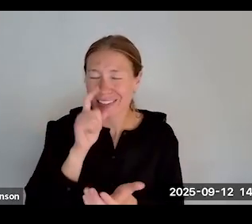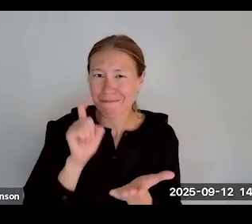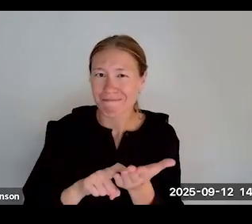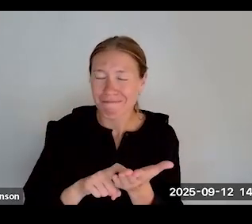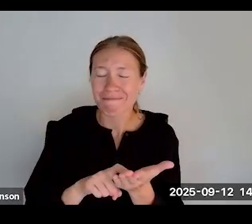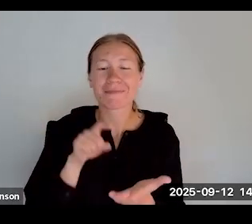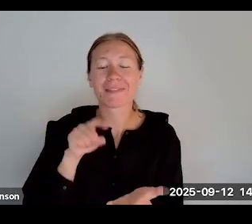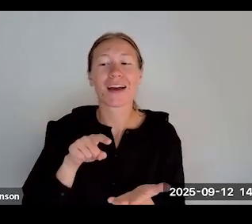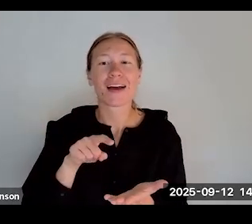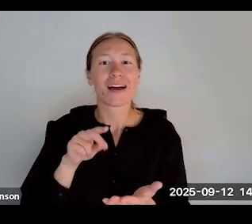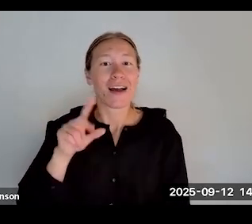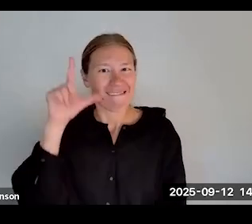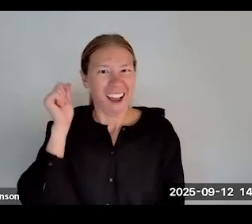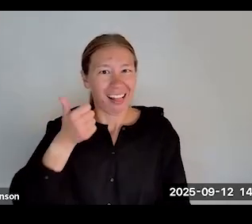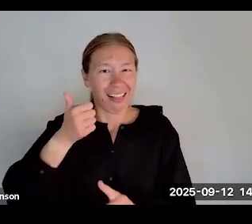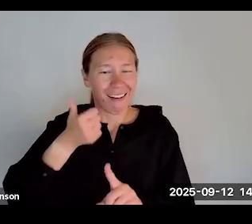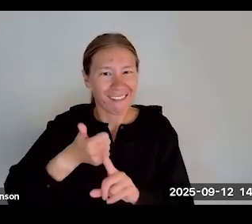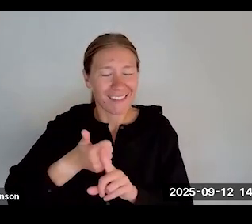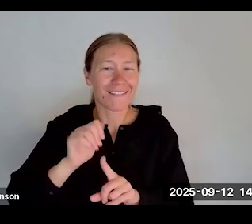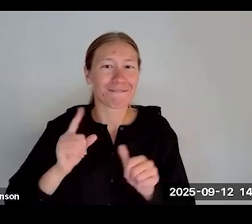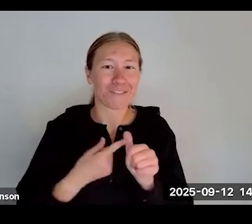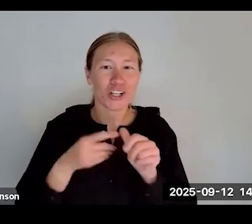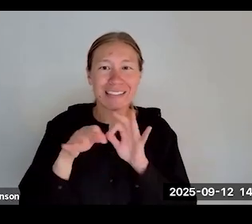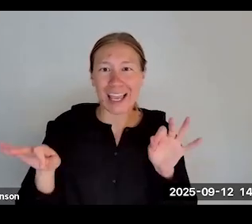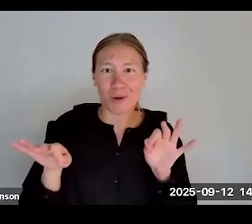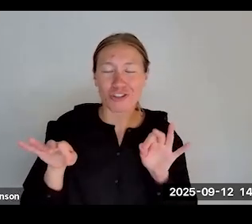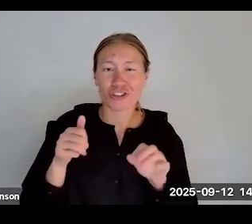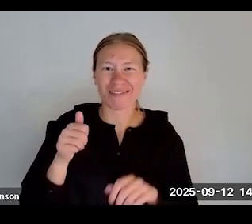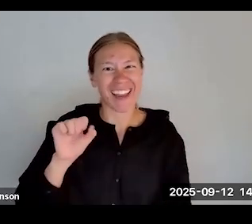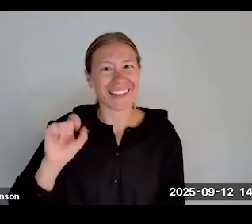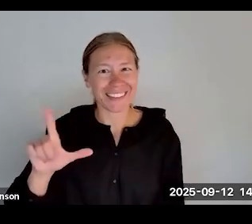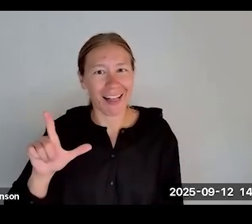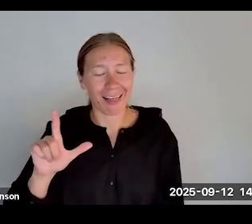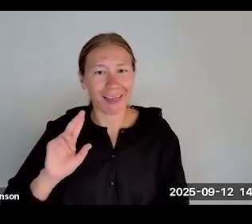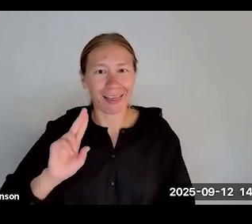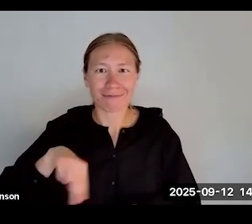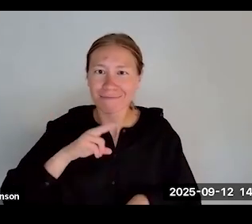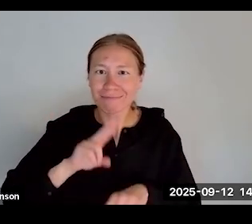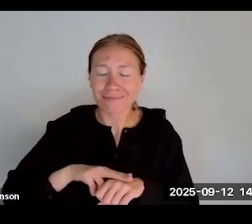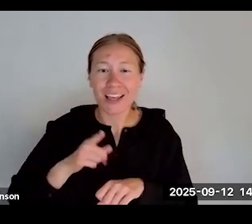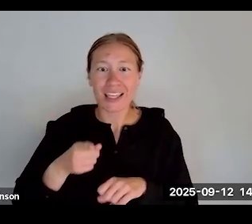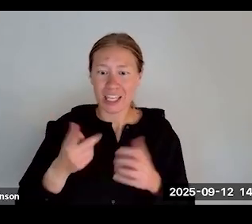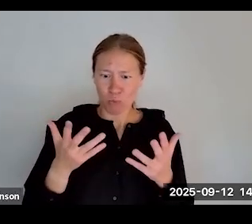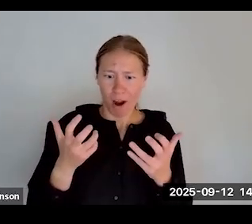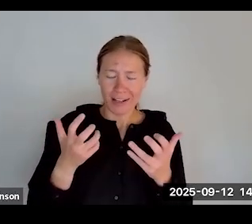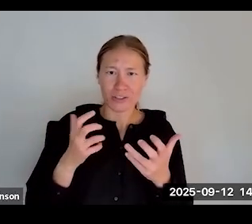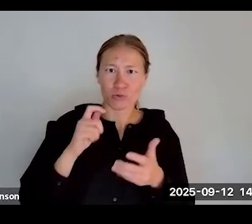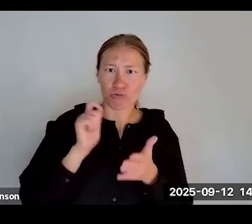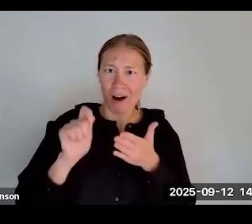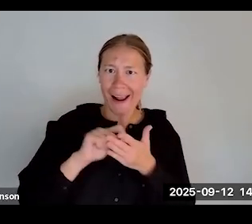first language is ASL. So when he decided he wanted to write this book, he wanted to write it in